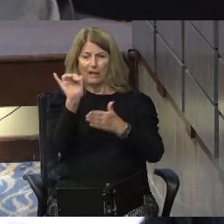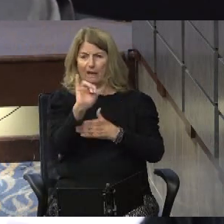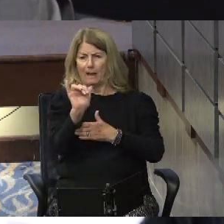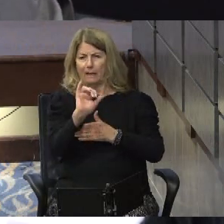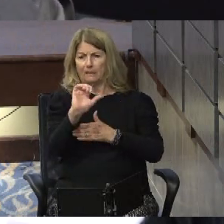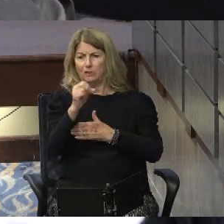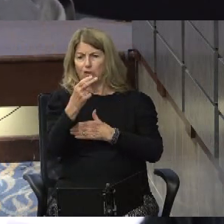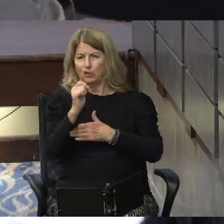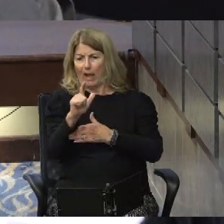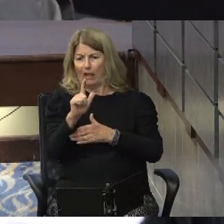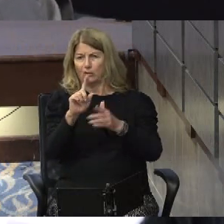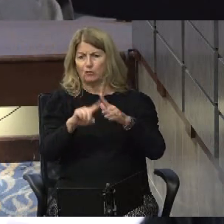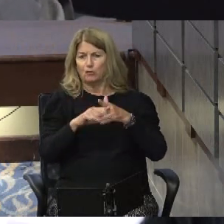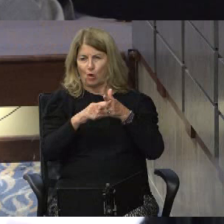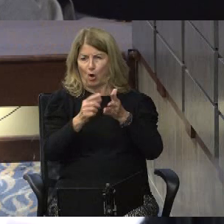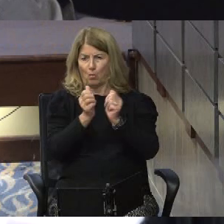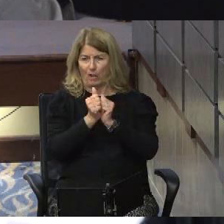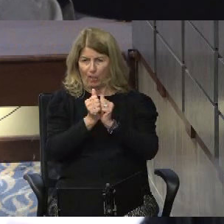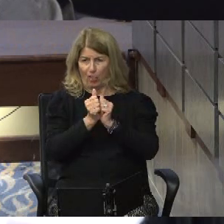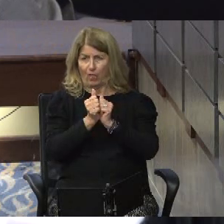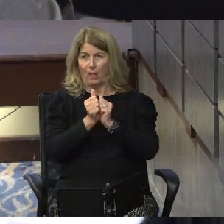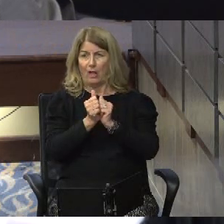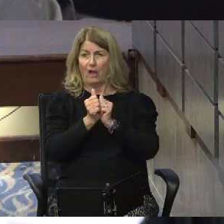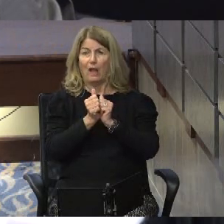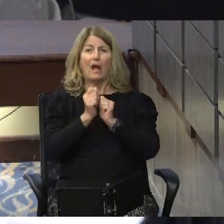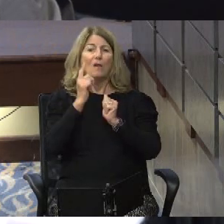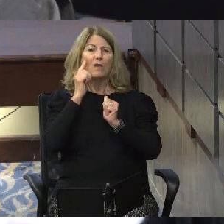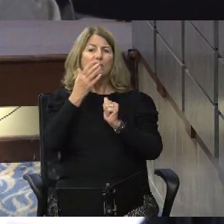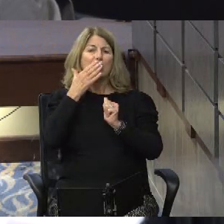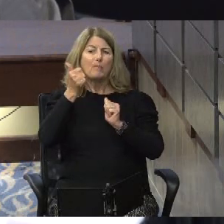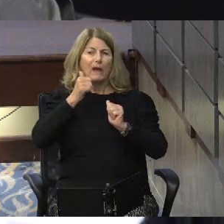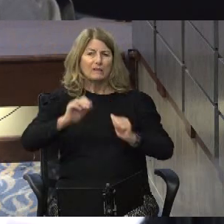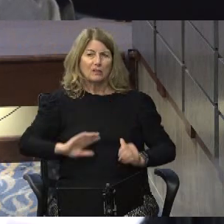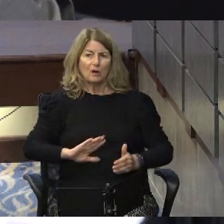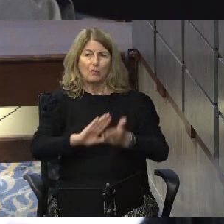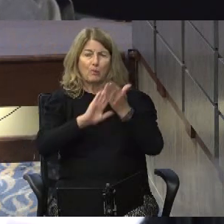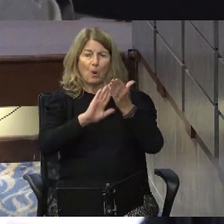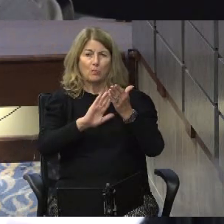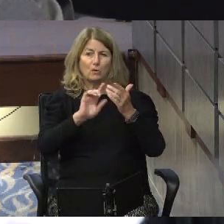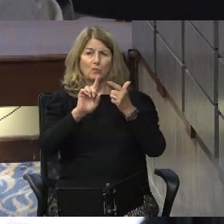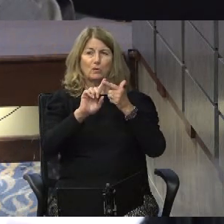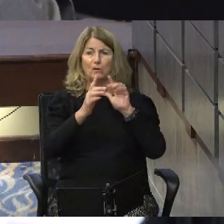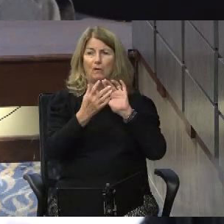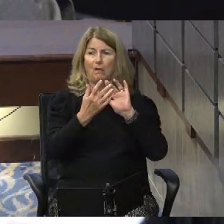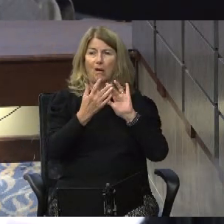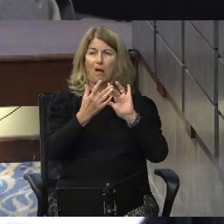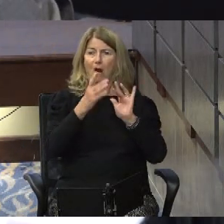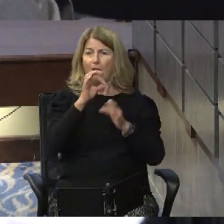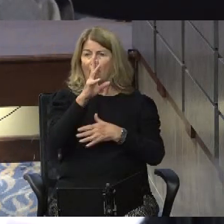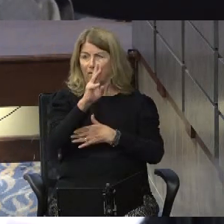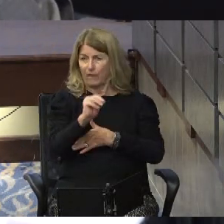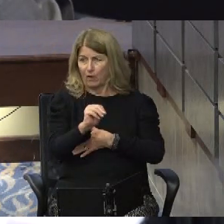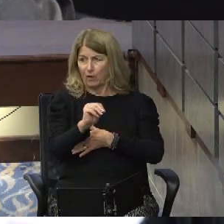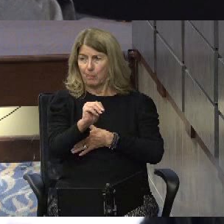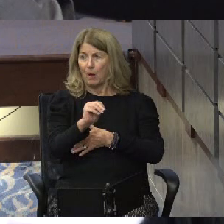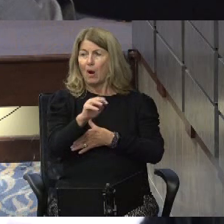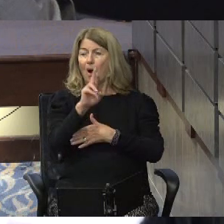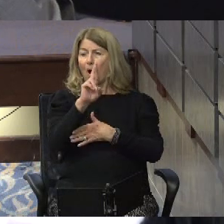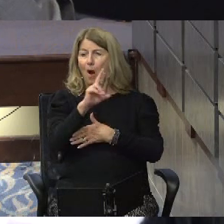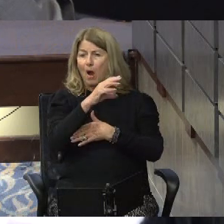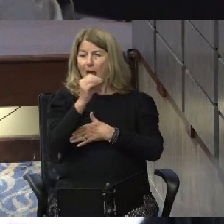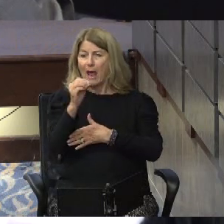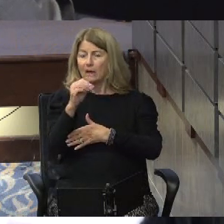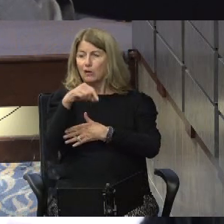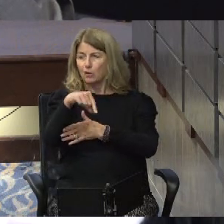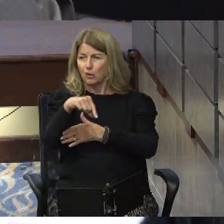start. And I think the best approach will be for us to reach out to some firms through an RFQ process. Yep.